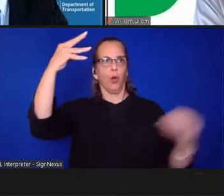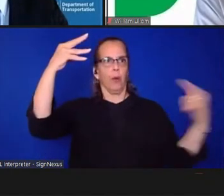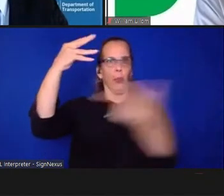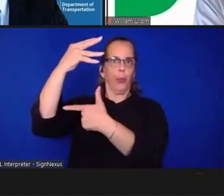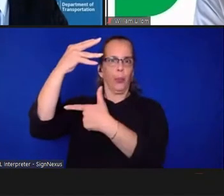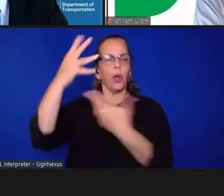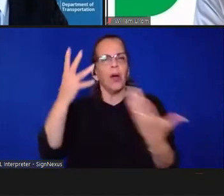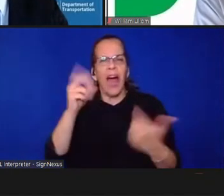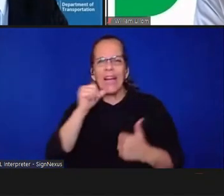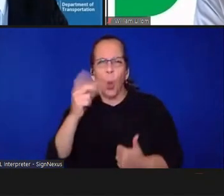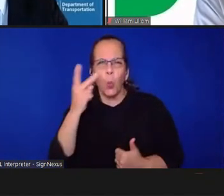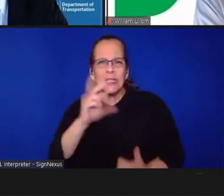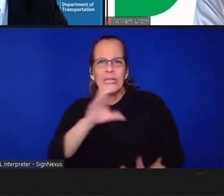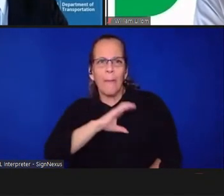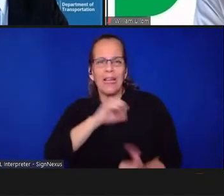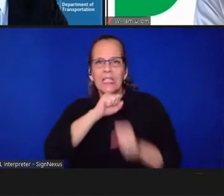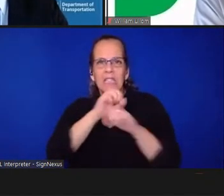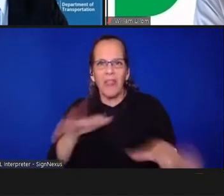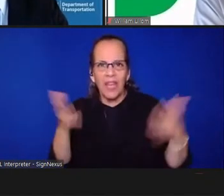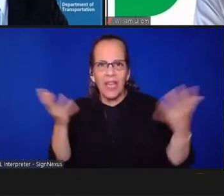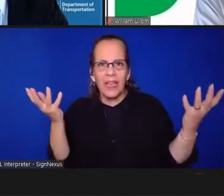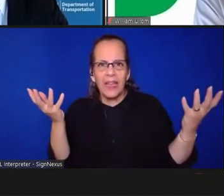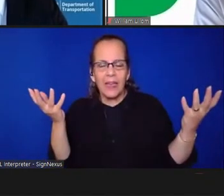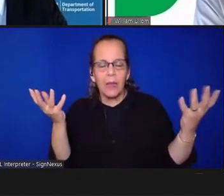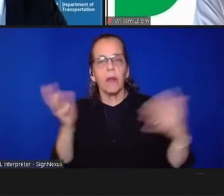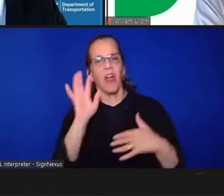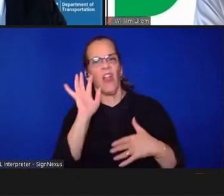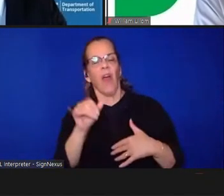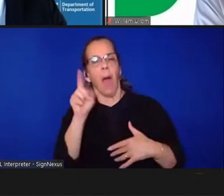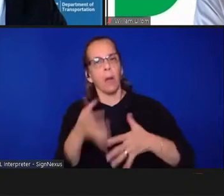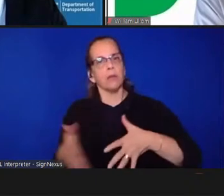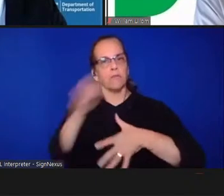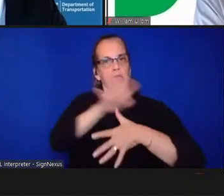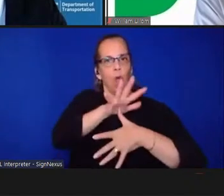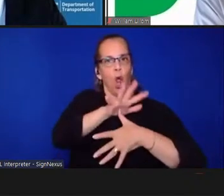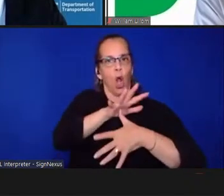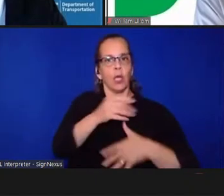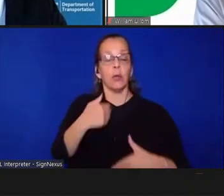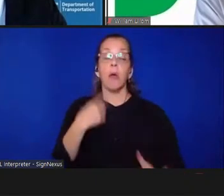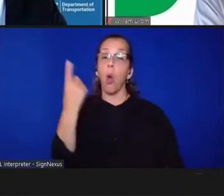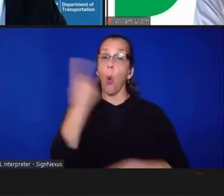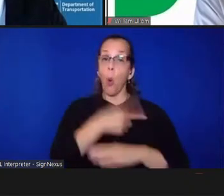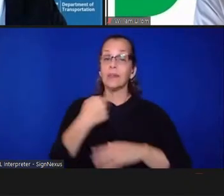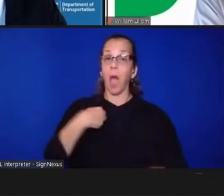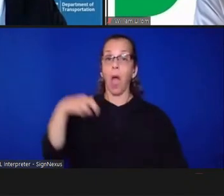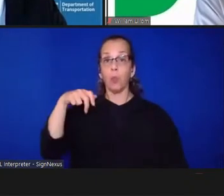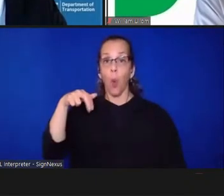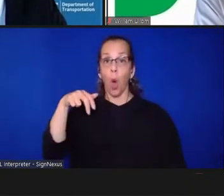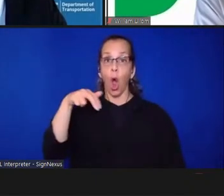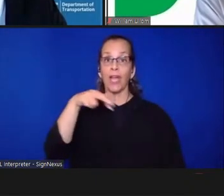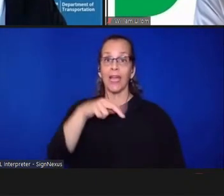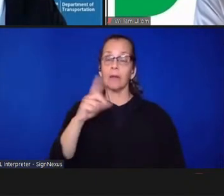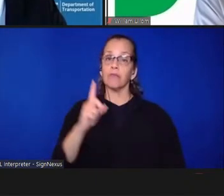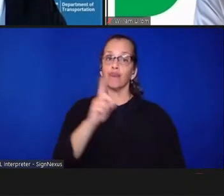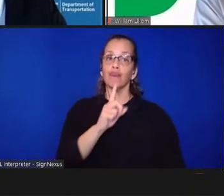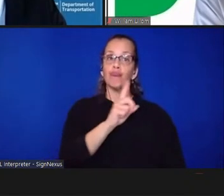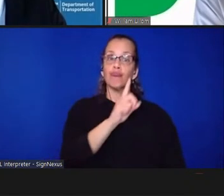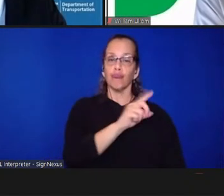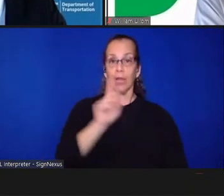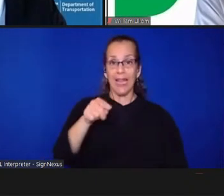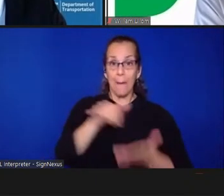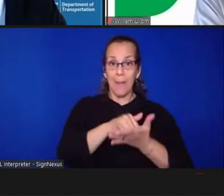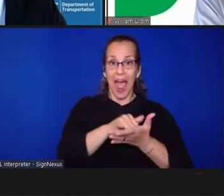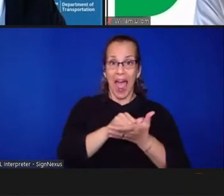I think that that has to be a priority crossing the street one day while I was in Times Square going to the theater